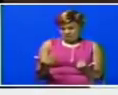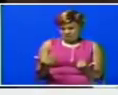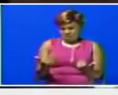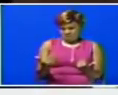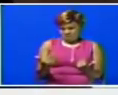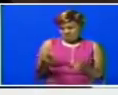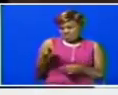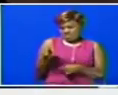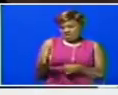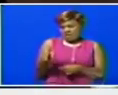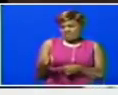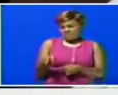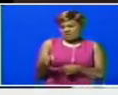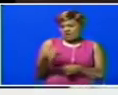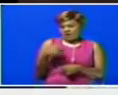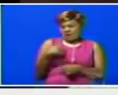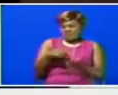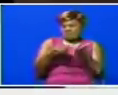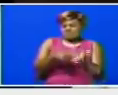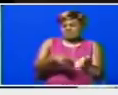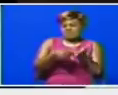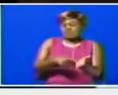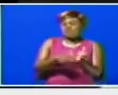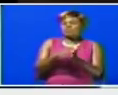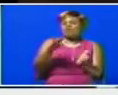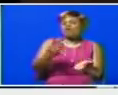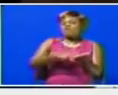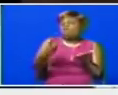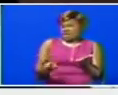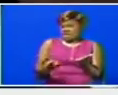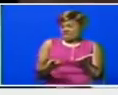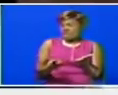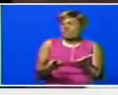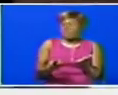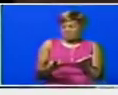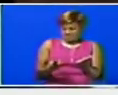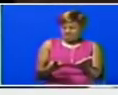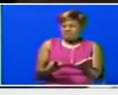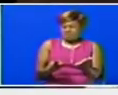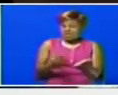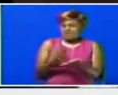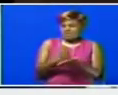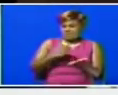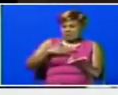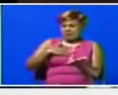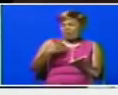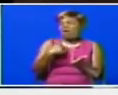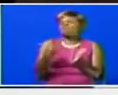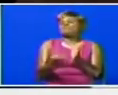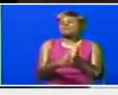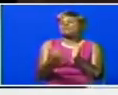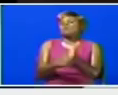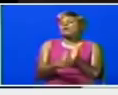aspect that has now more emphasis, that failure to do the same is now putting some of us into a state